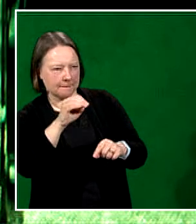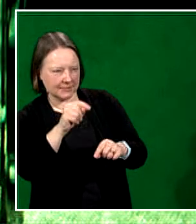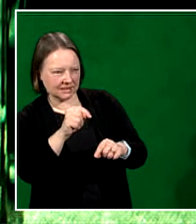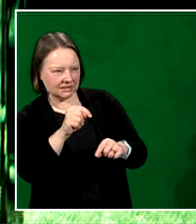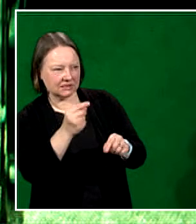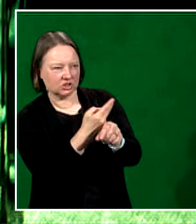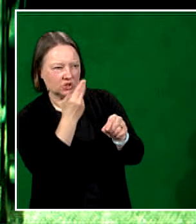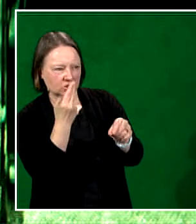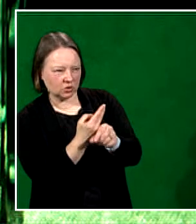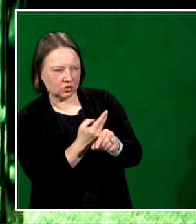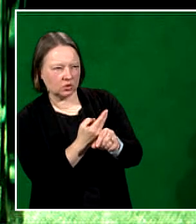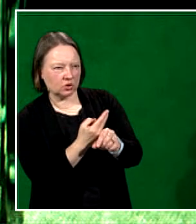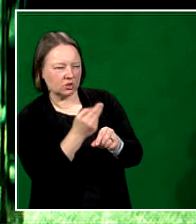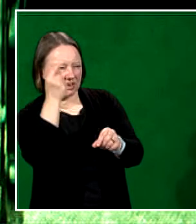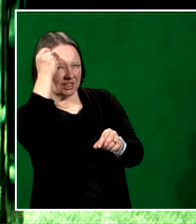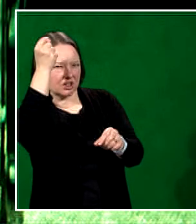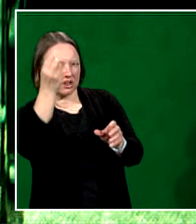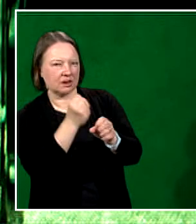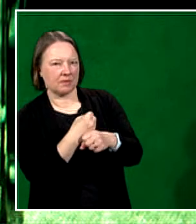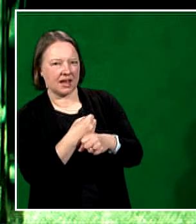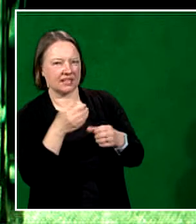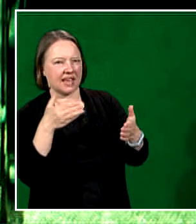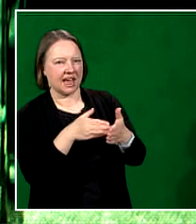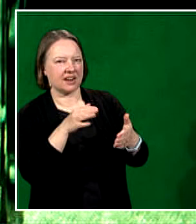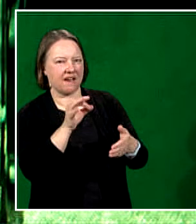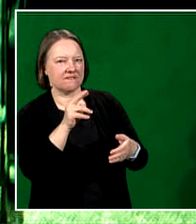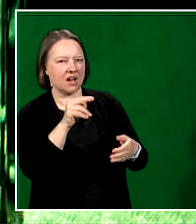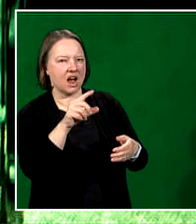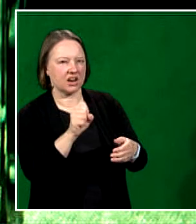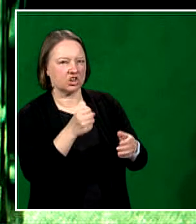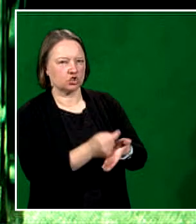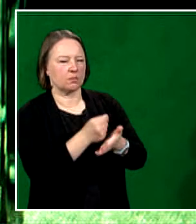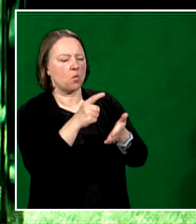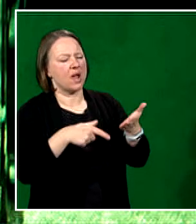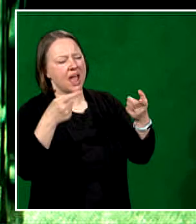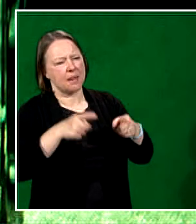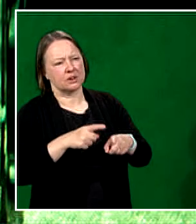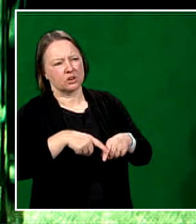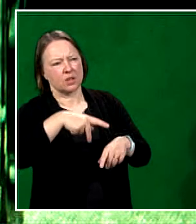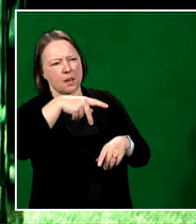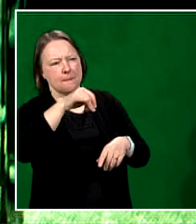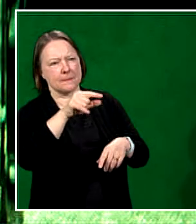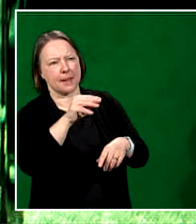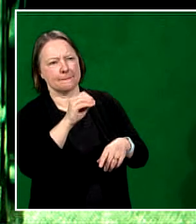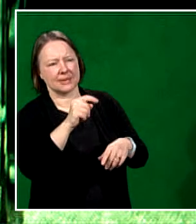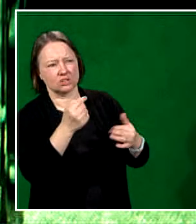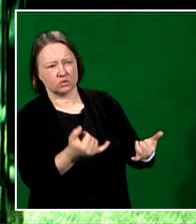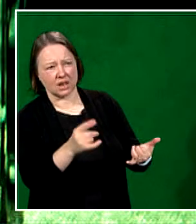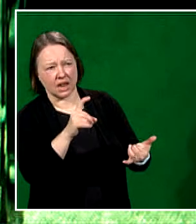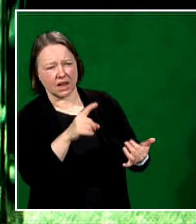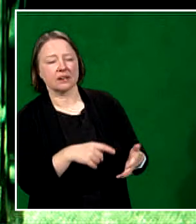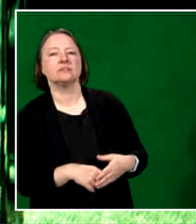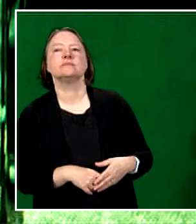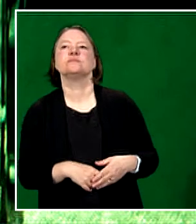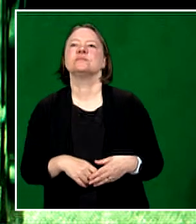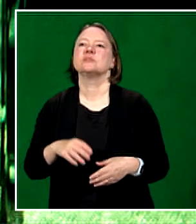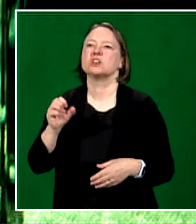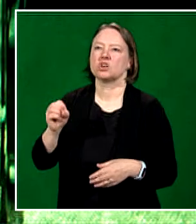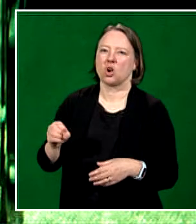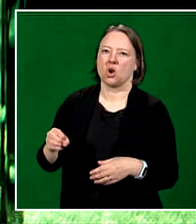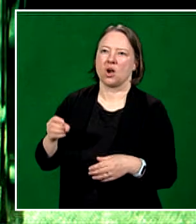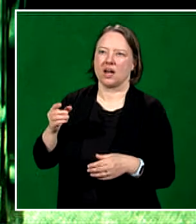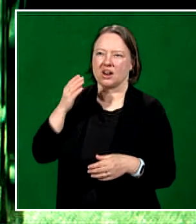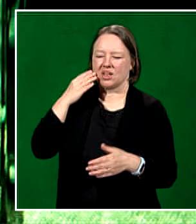in theory to generate the antifungal treatment. What is happening to the pigments today? So even though